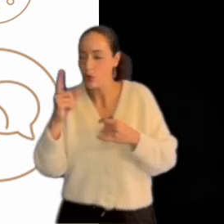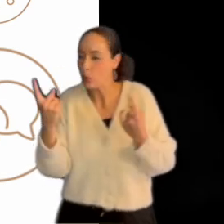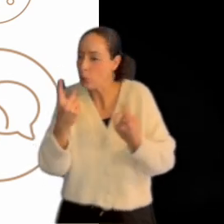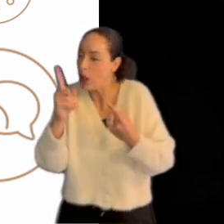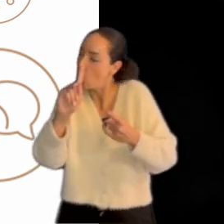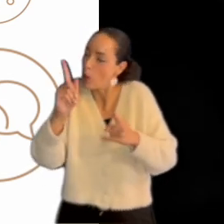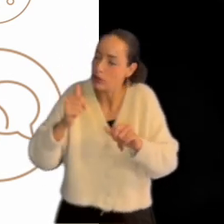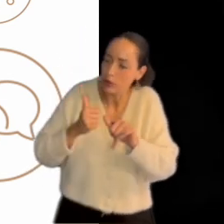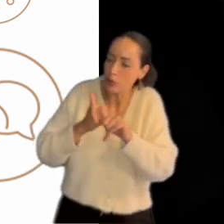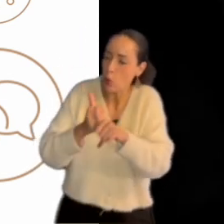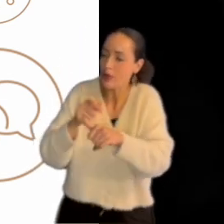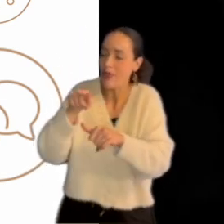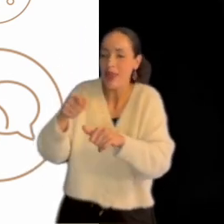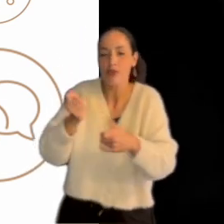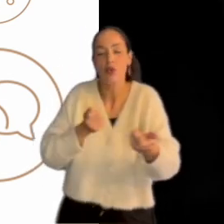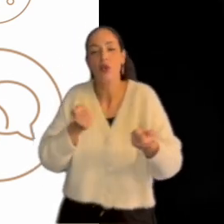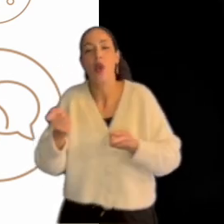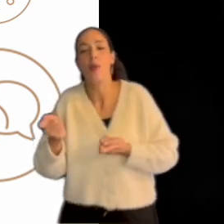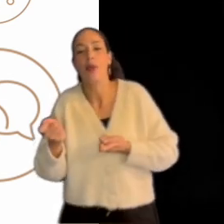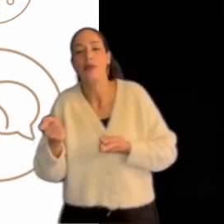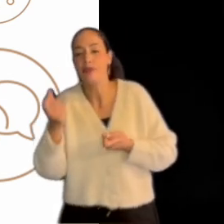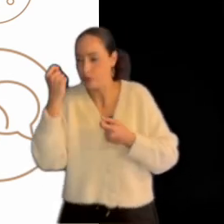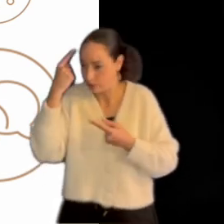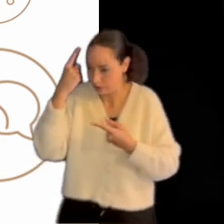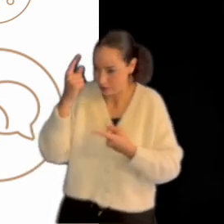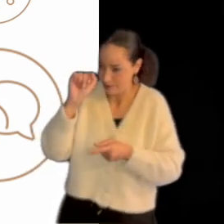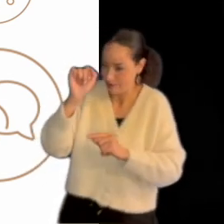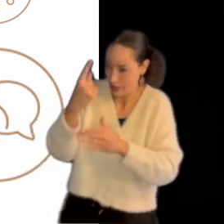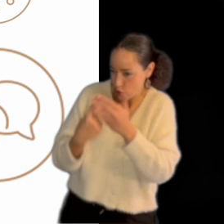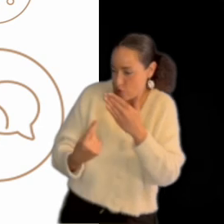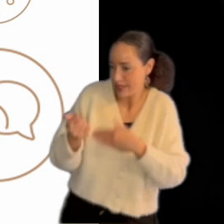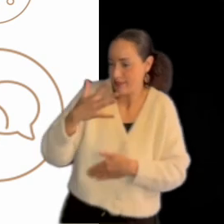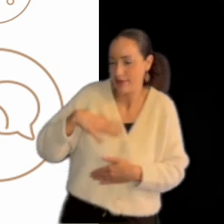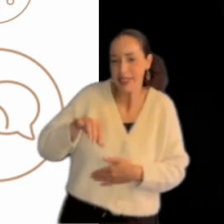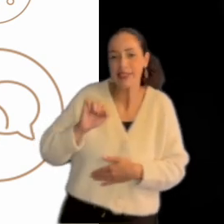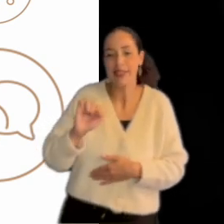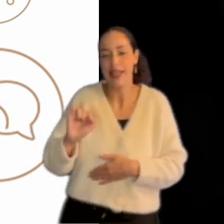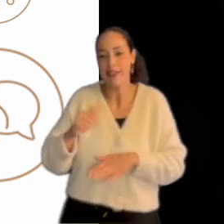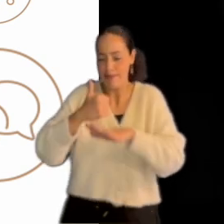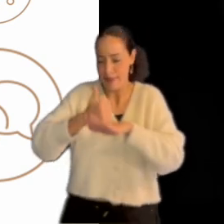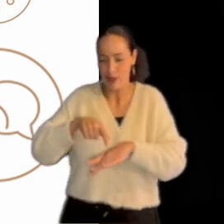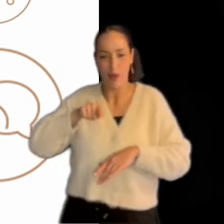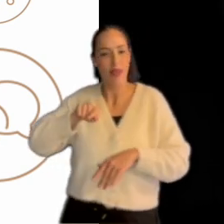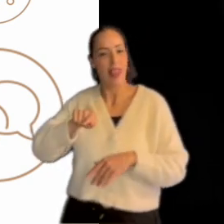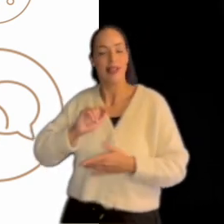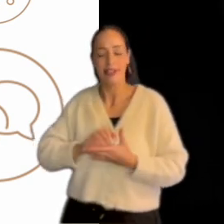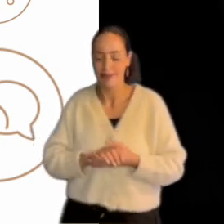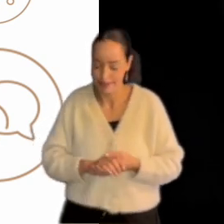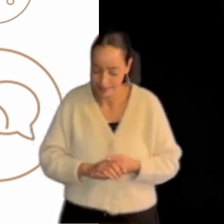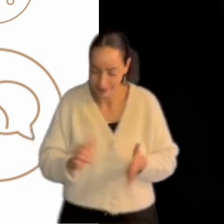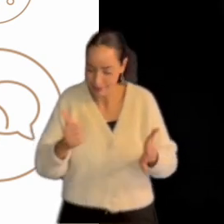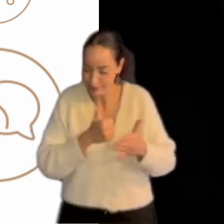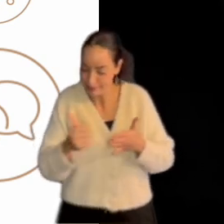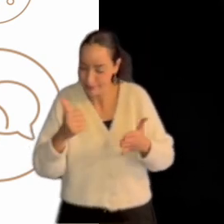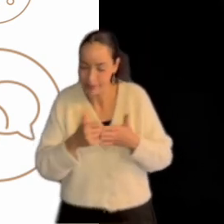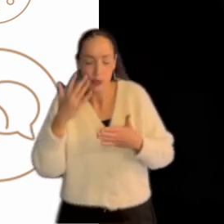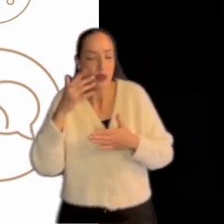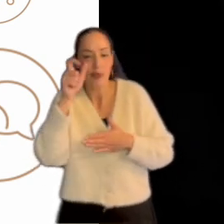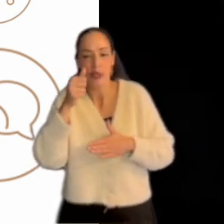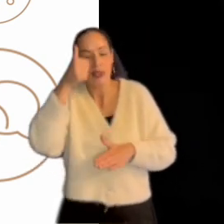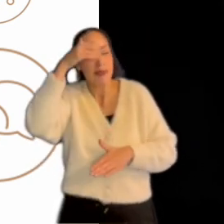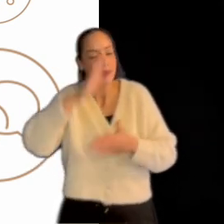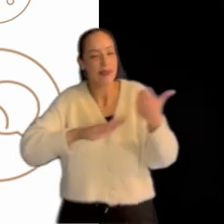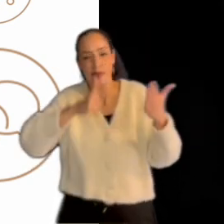Often when someone experiences trauma, struggle, adversity and distress, they become disorientated, lost, confused and overwhelmed. It